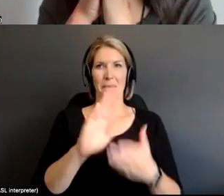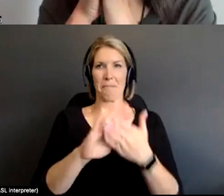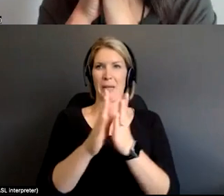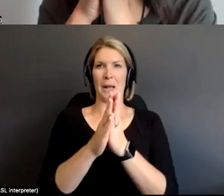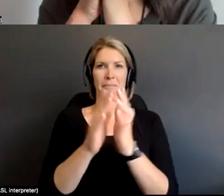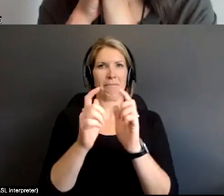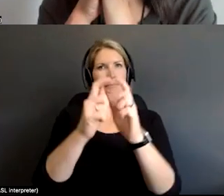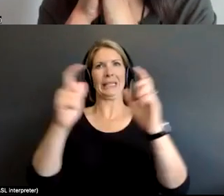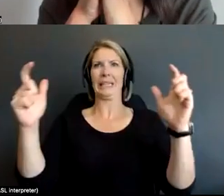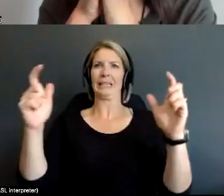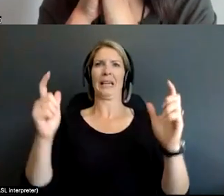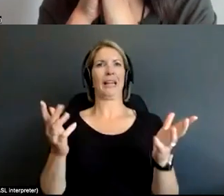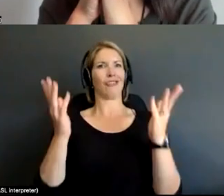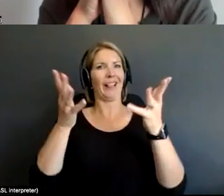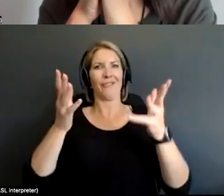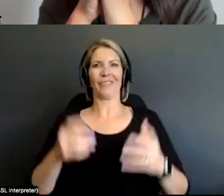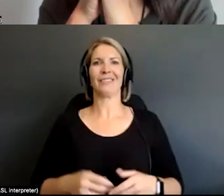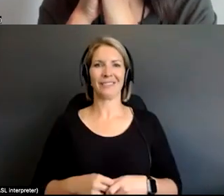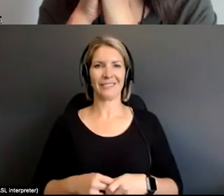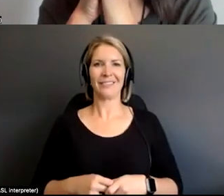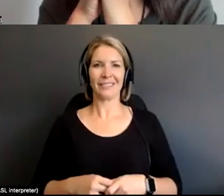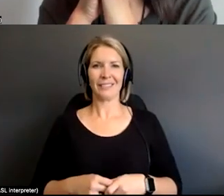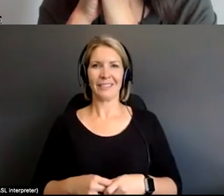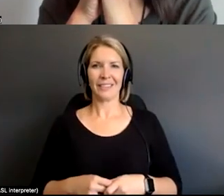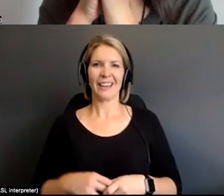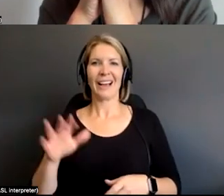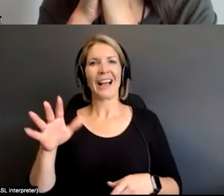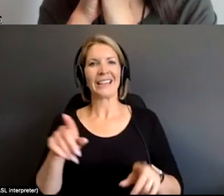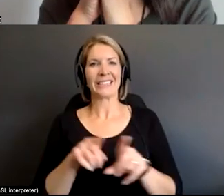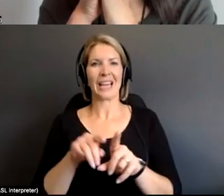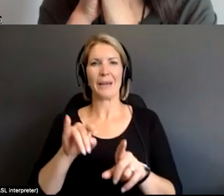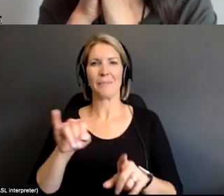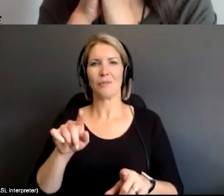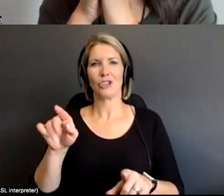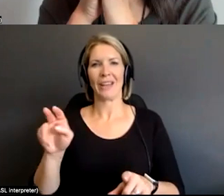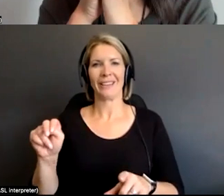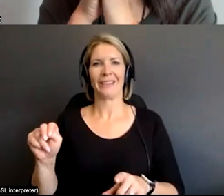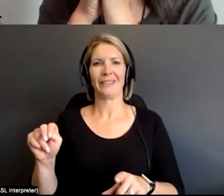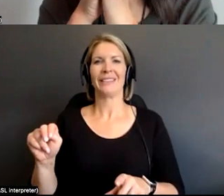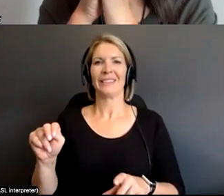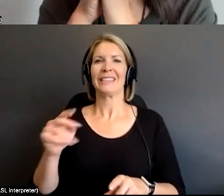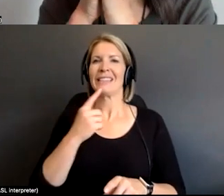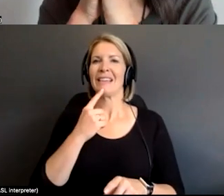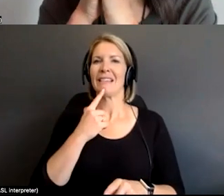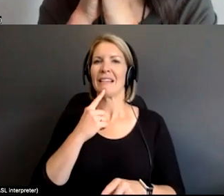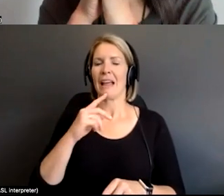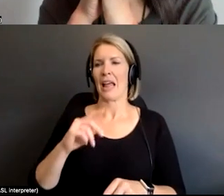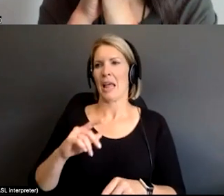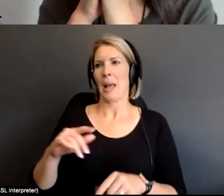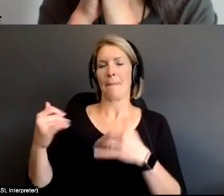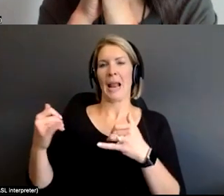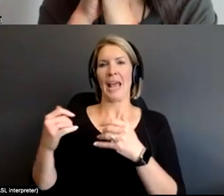your best to, like Jasmine said, almost like a type exercise in school, where it's like, how do I use these